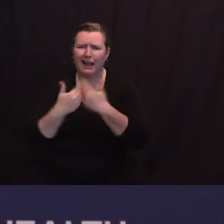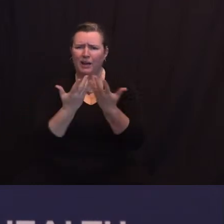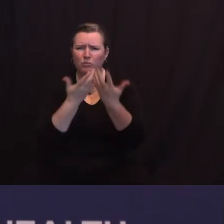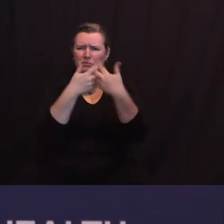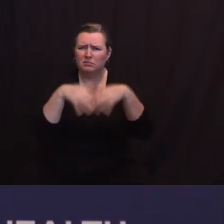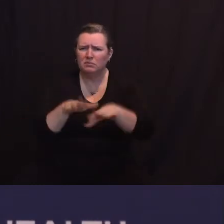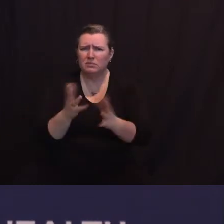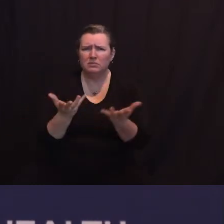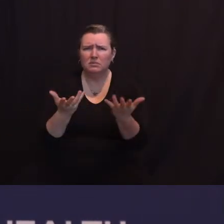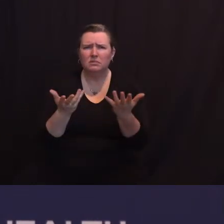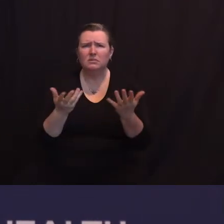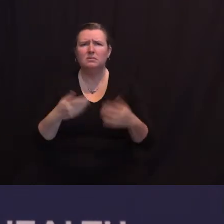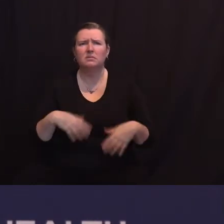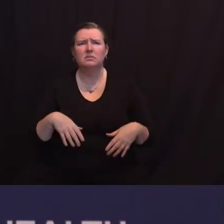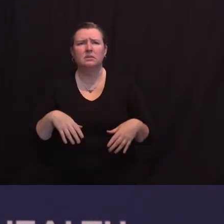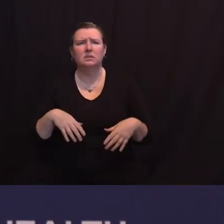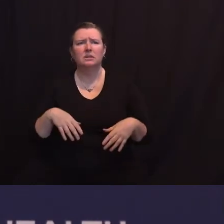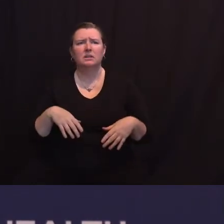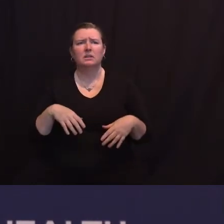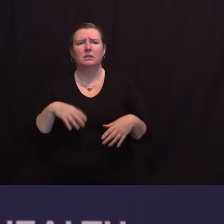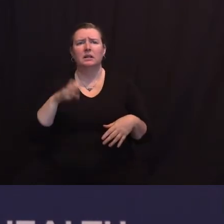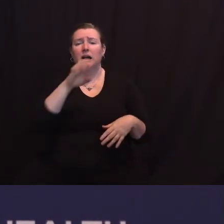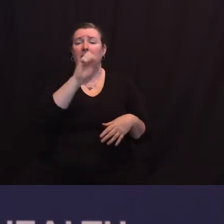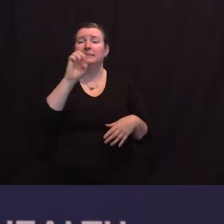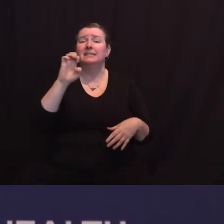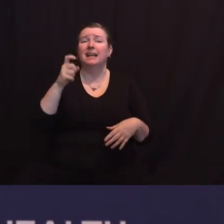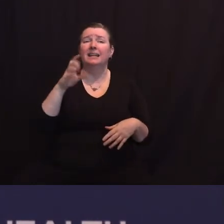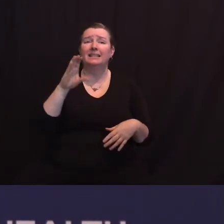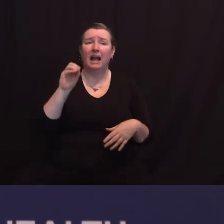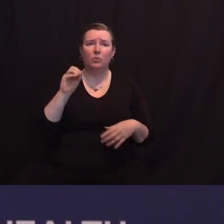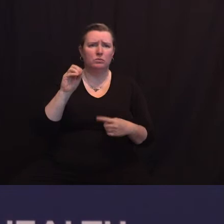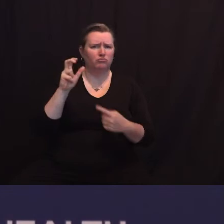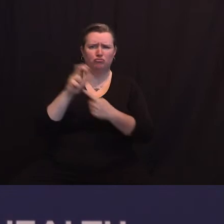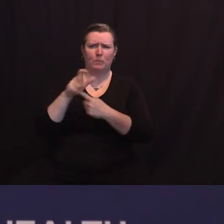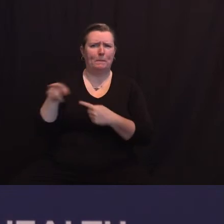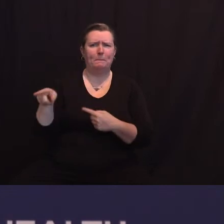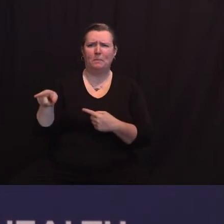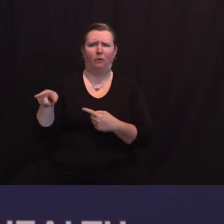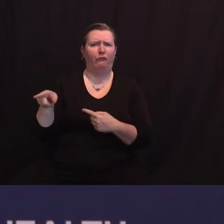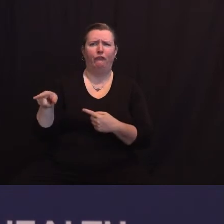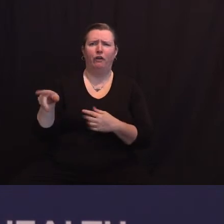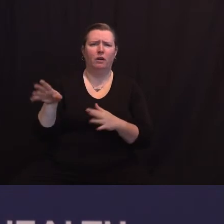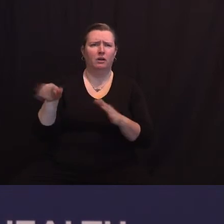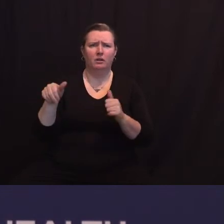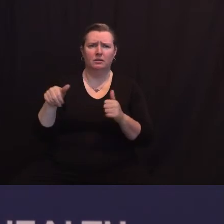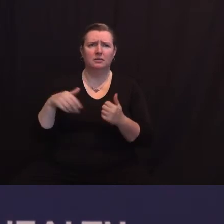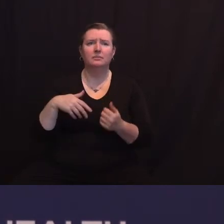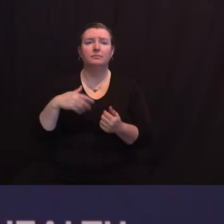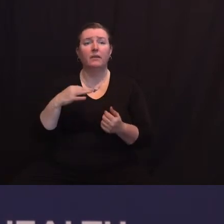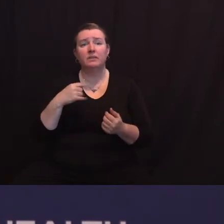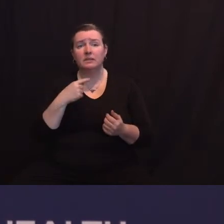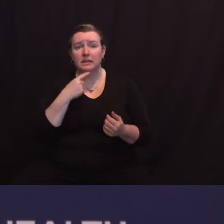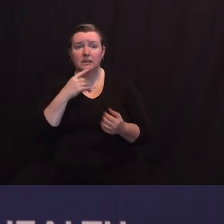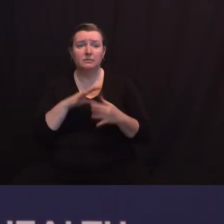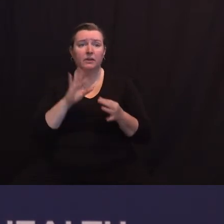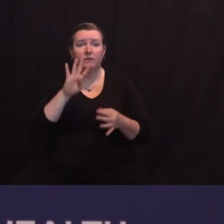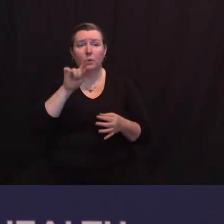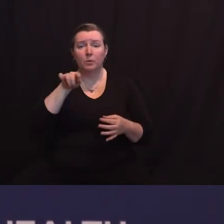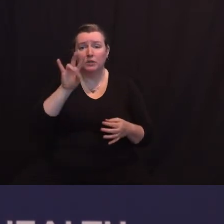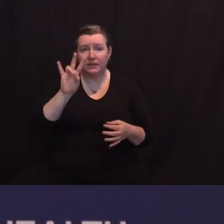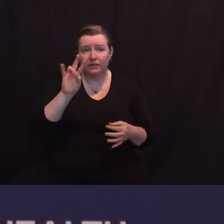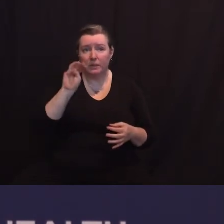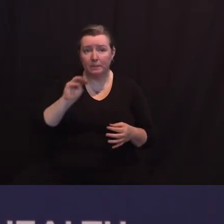County's done an extraordinary job. Judy can give you a little bit of color on that. If I implied 4.7 first doses only, that was not my